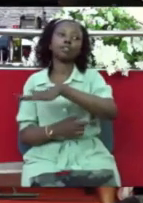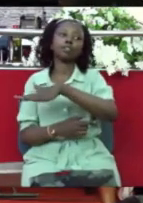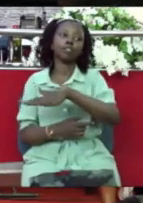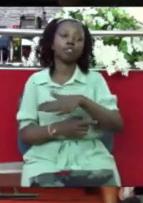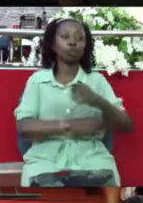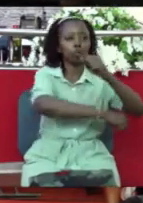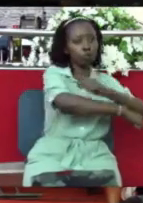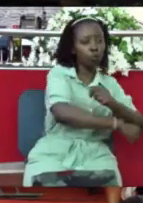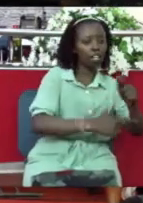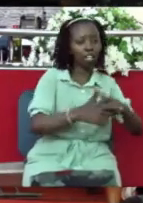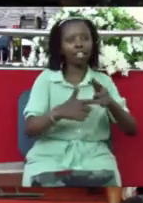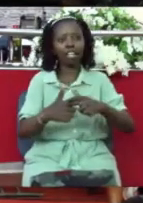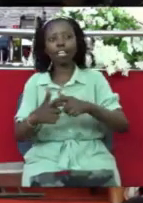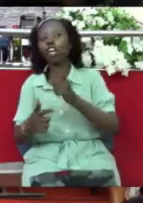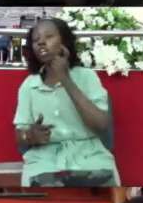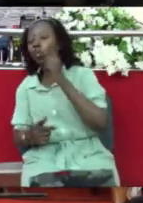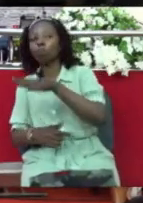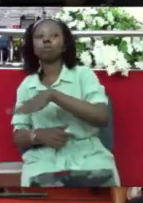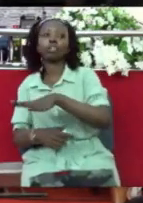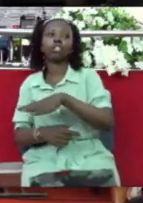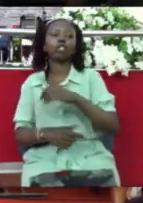And the donkey's business was to carry